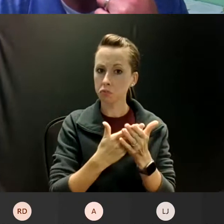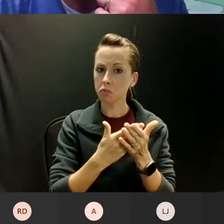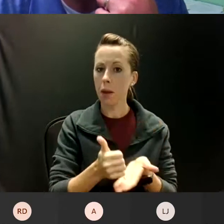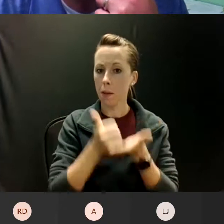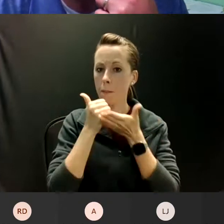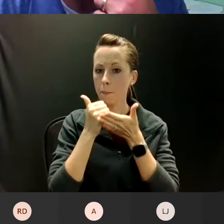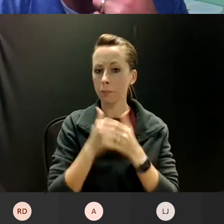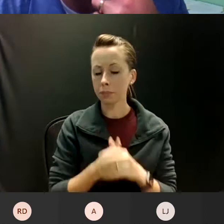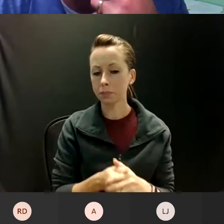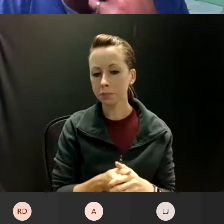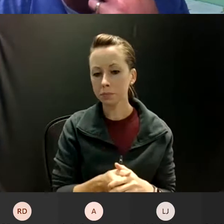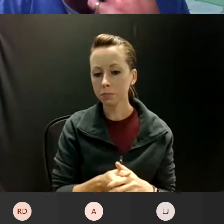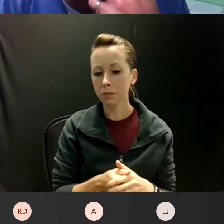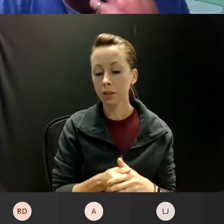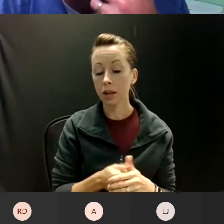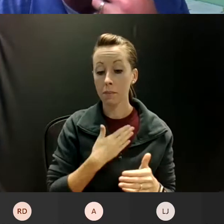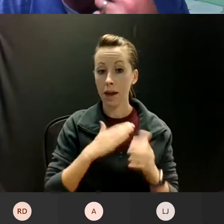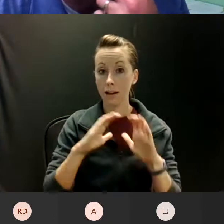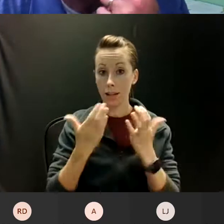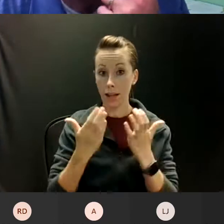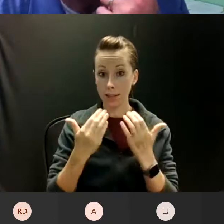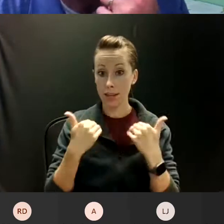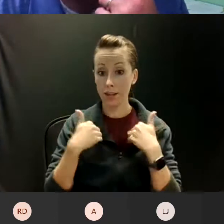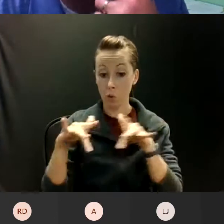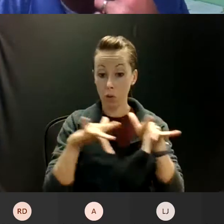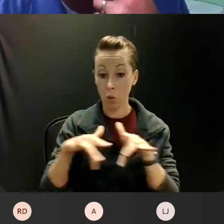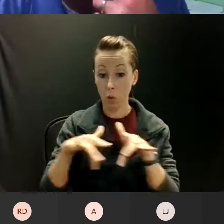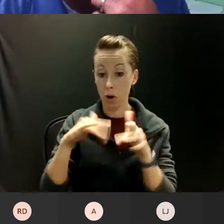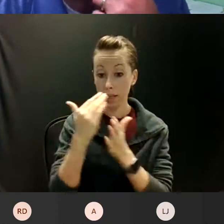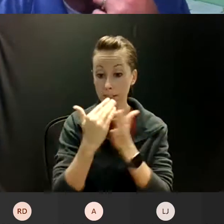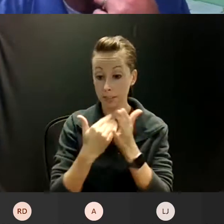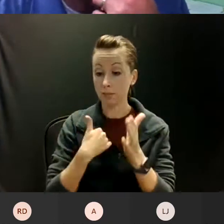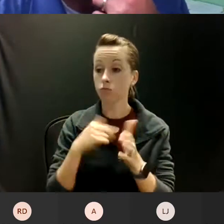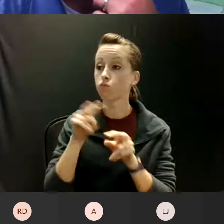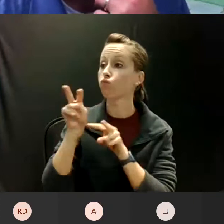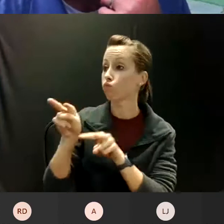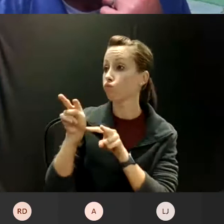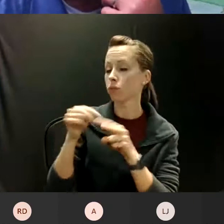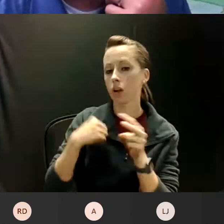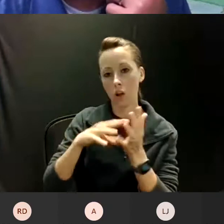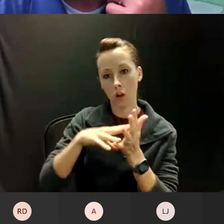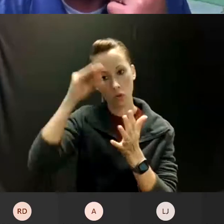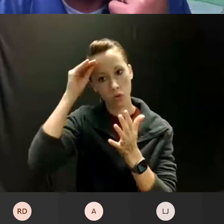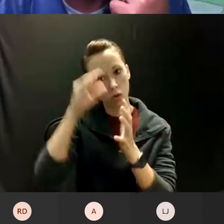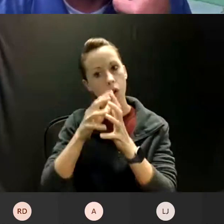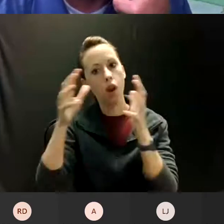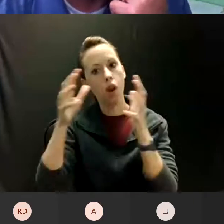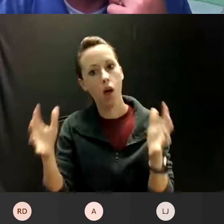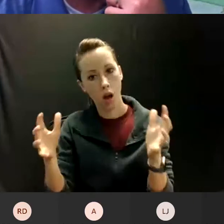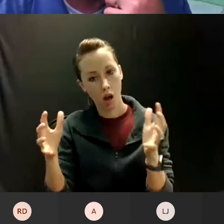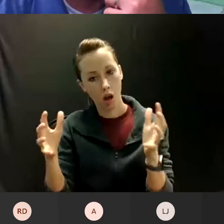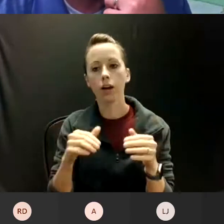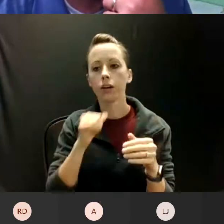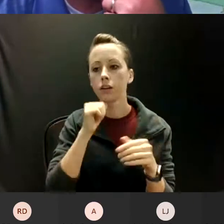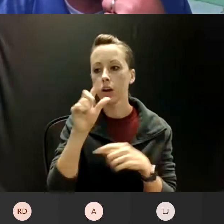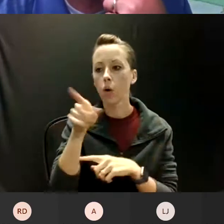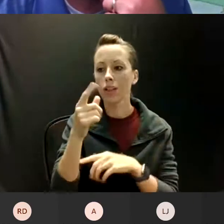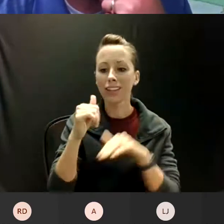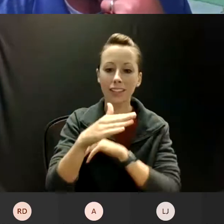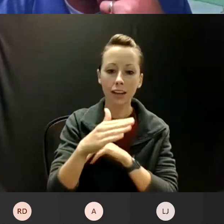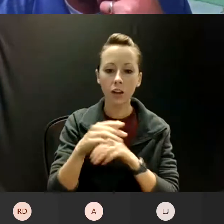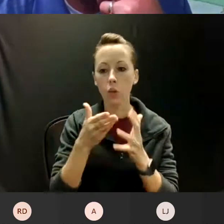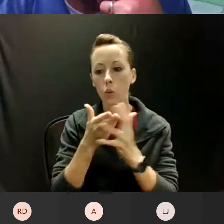Like the classes I had that did the recorded lessons, I learned like a lot more versus them just sending stuff in through like Blackboard or a tool like